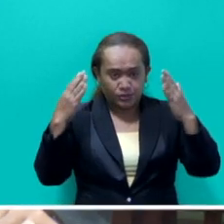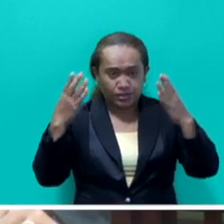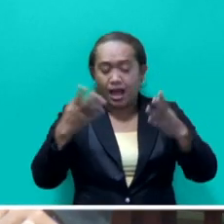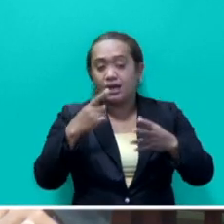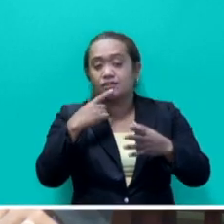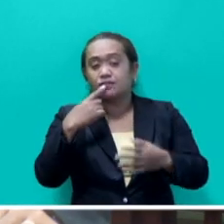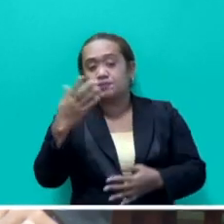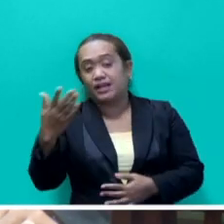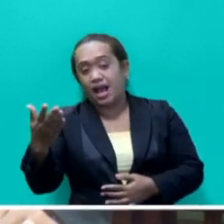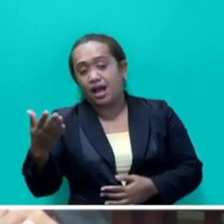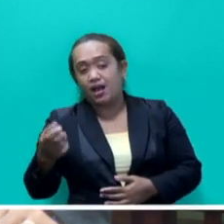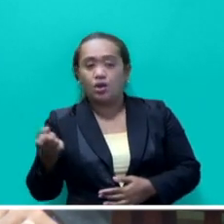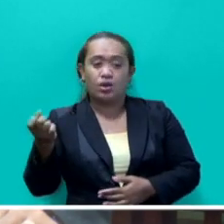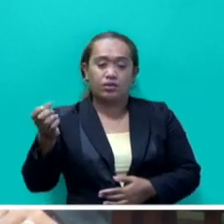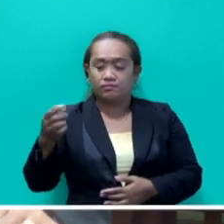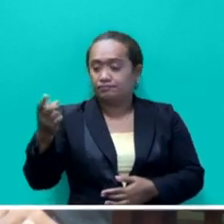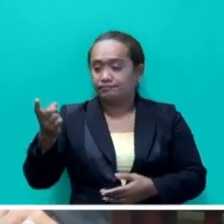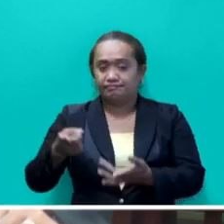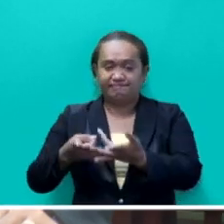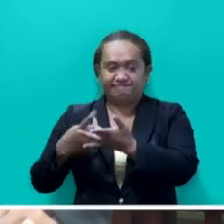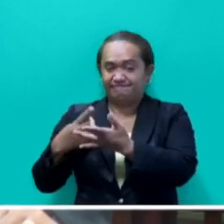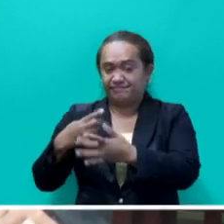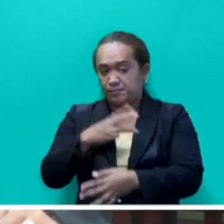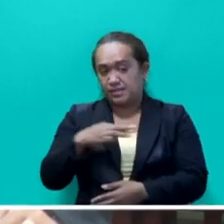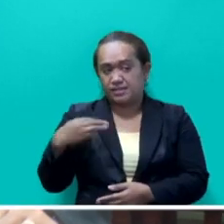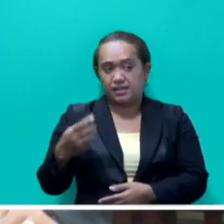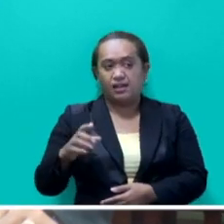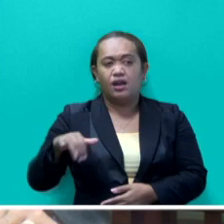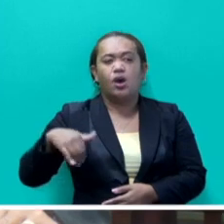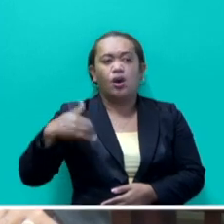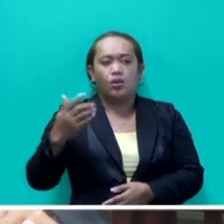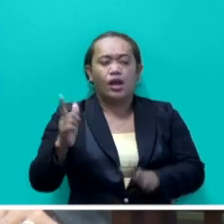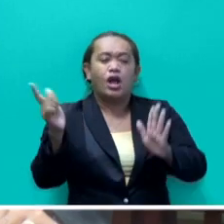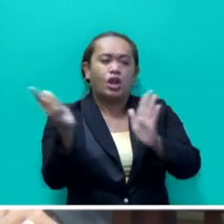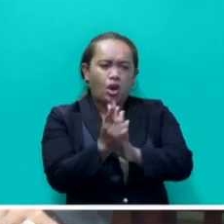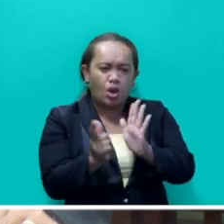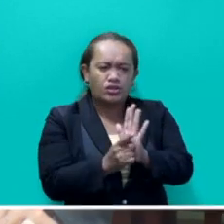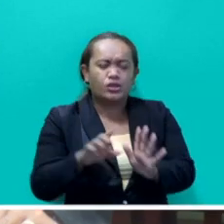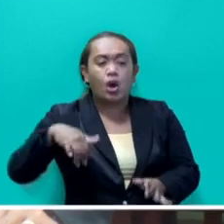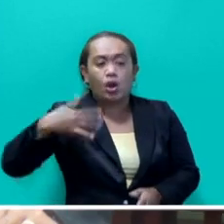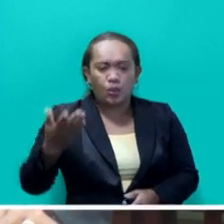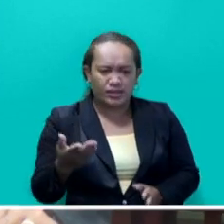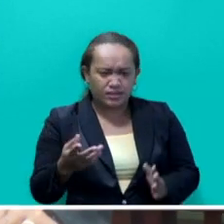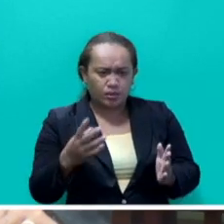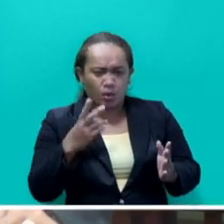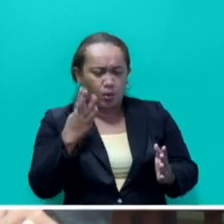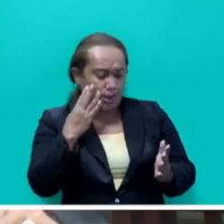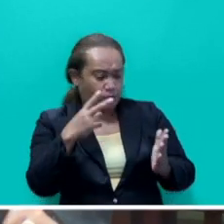Speakers, that laws are subject to interpretation, and the